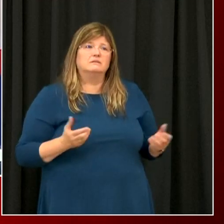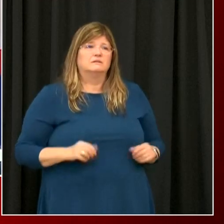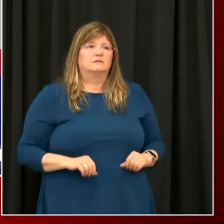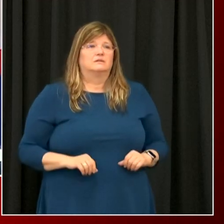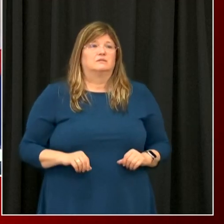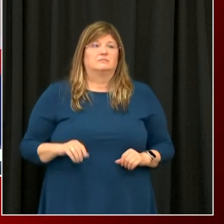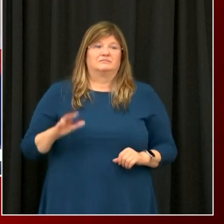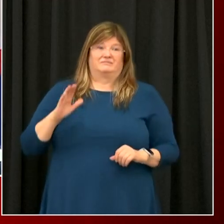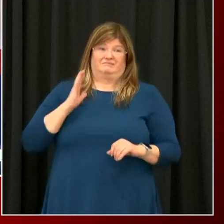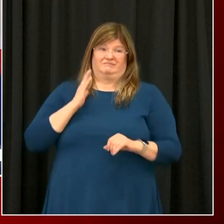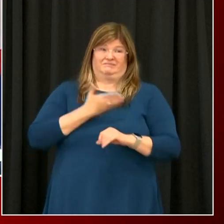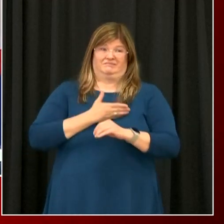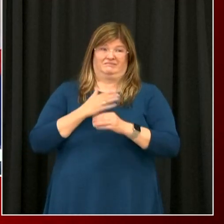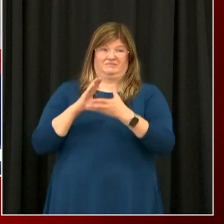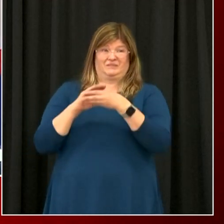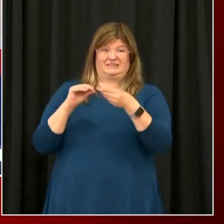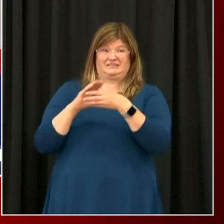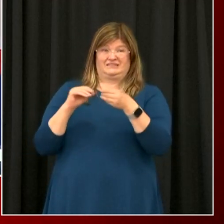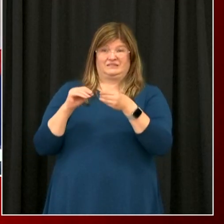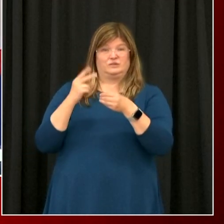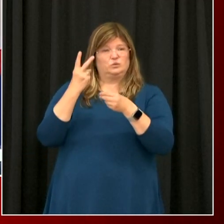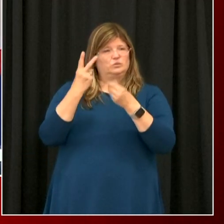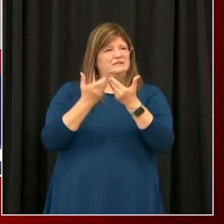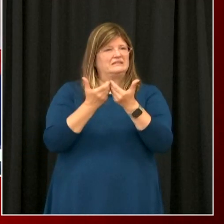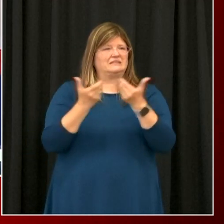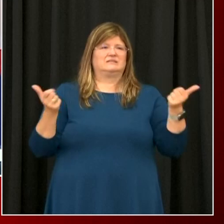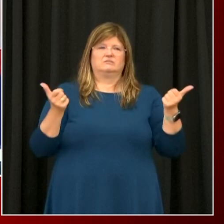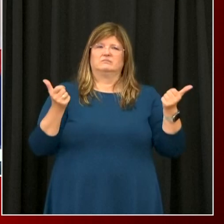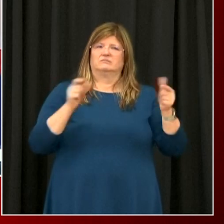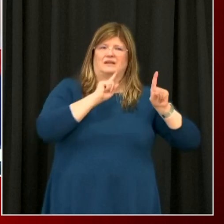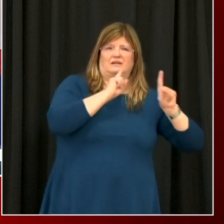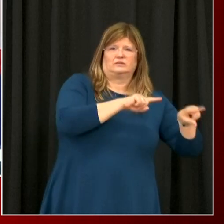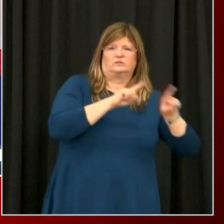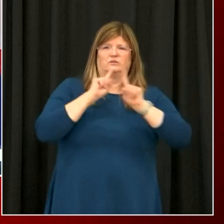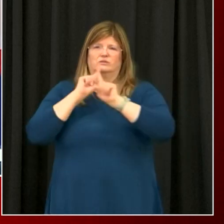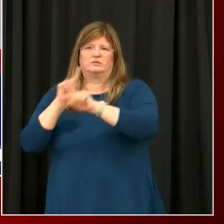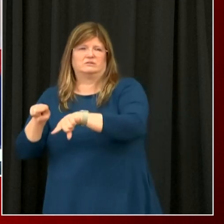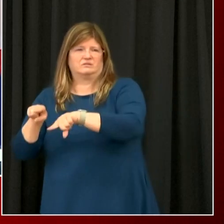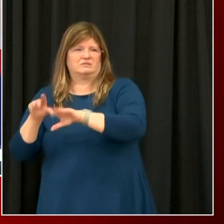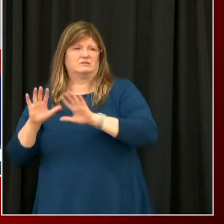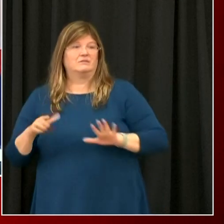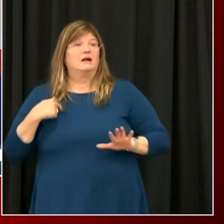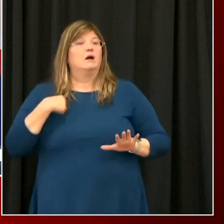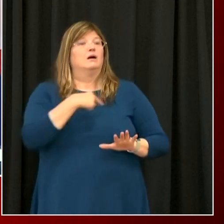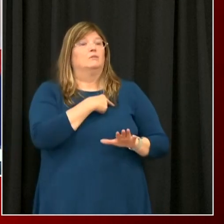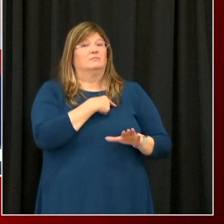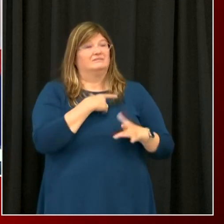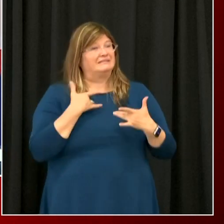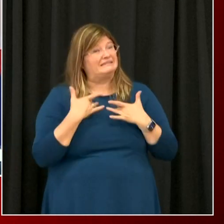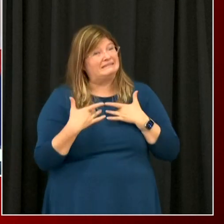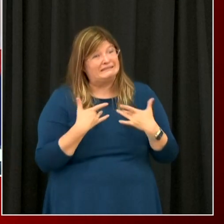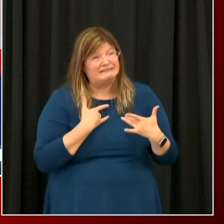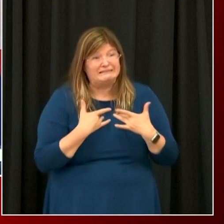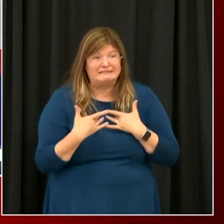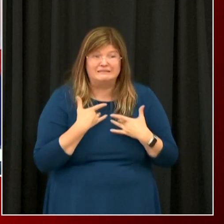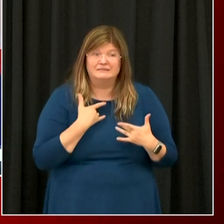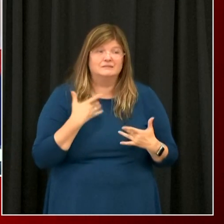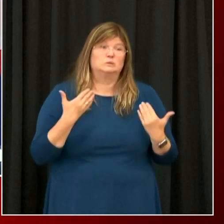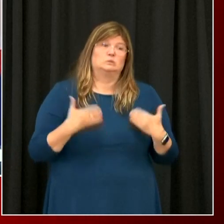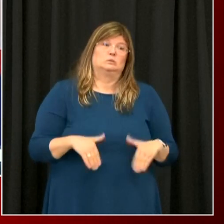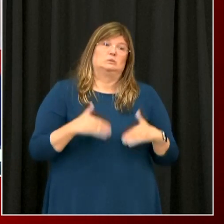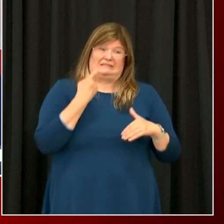two separate things, and certainly we are concerned. Actually, I just had this conversation with Dr.